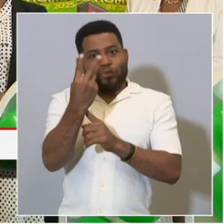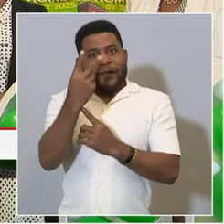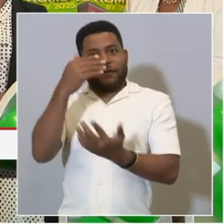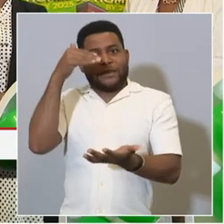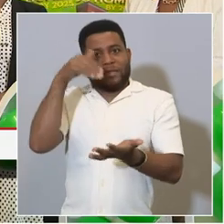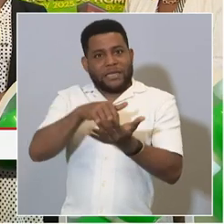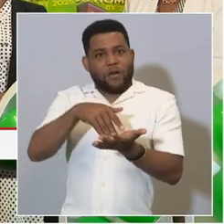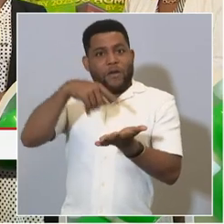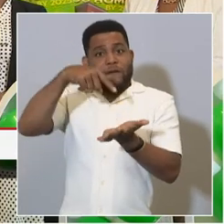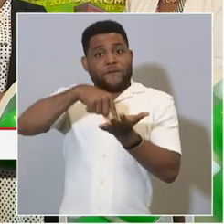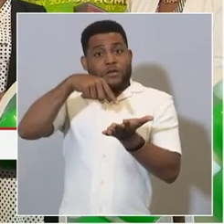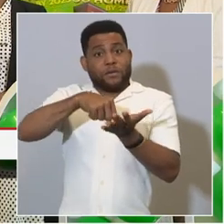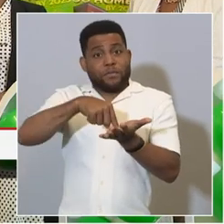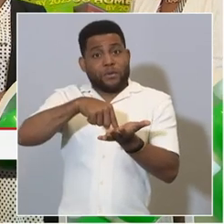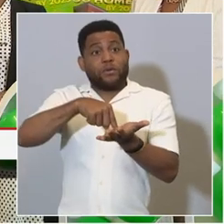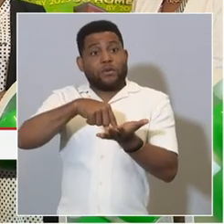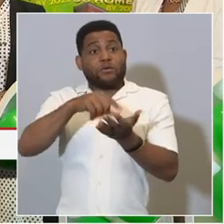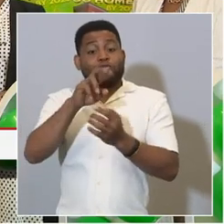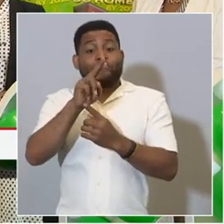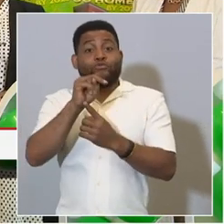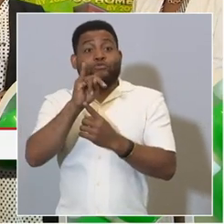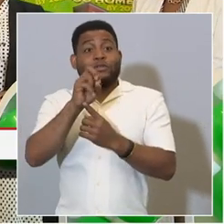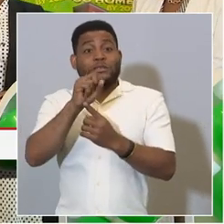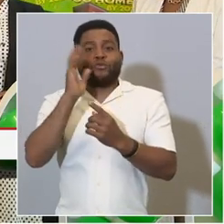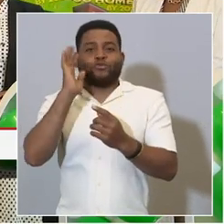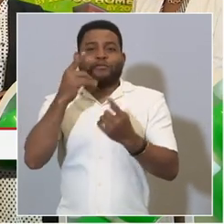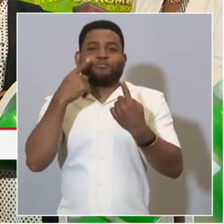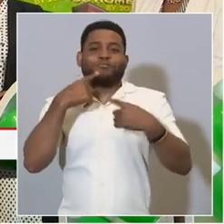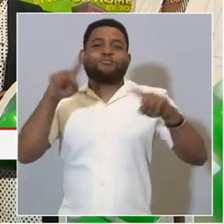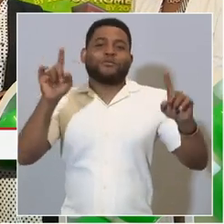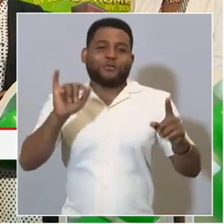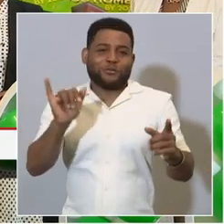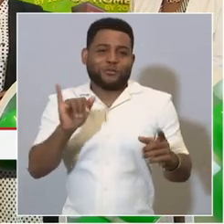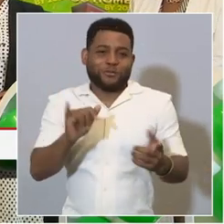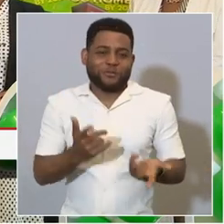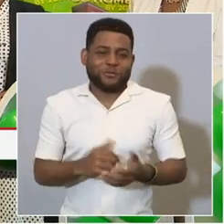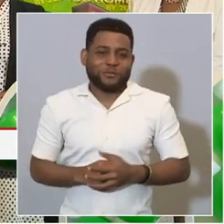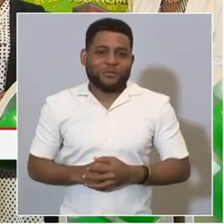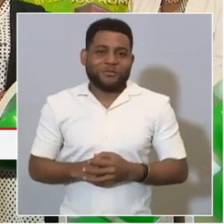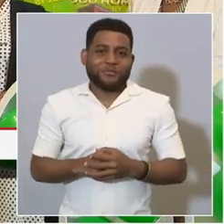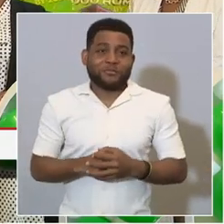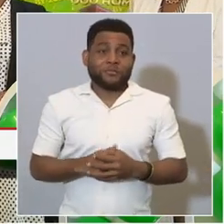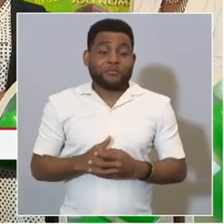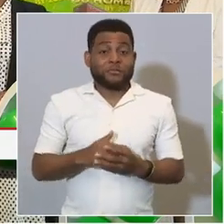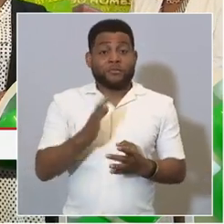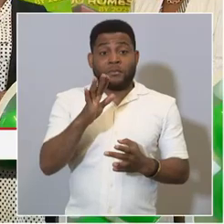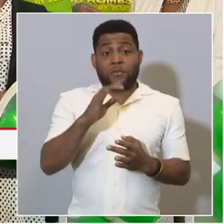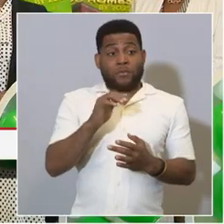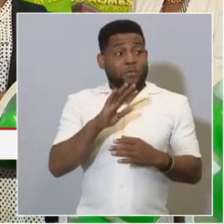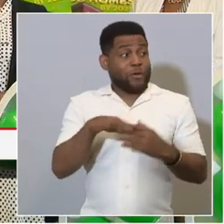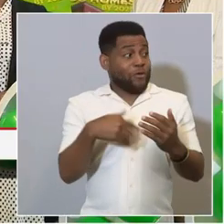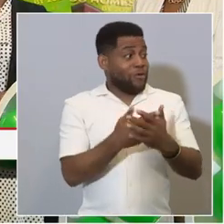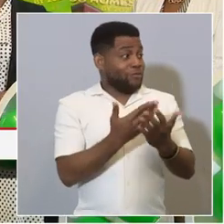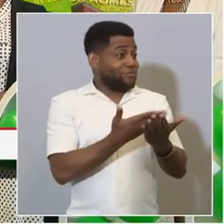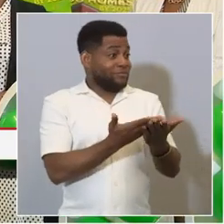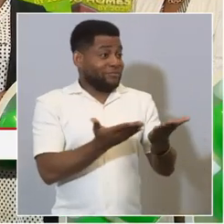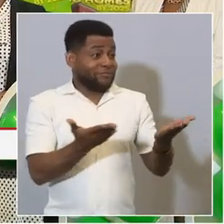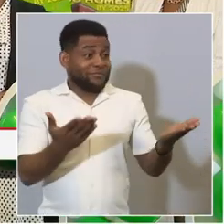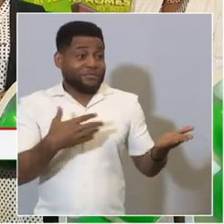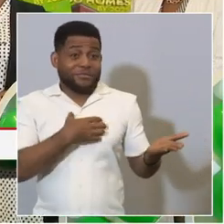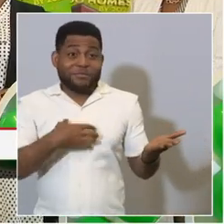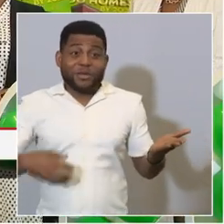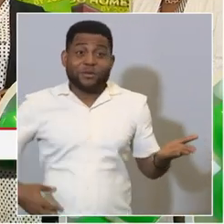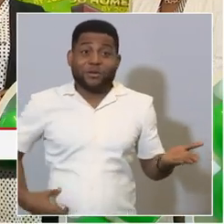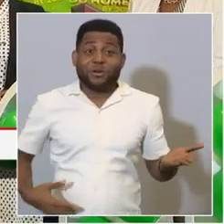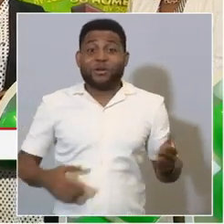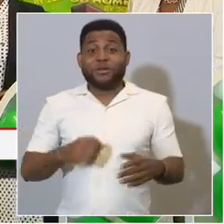and I want to be here to celebrate once we hit that as well. So Mayor Bowser, to the team, everybody who's been a part of this, the entire staff at